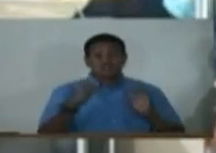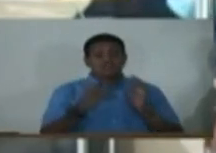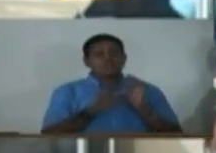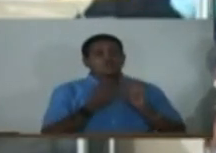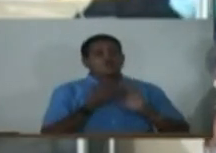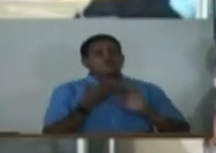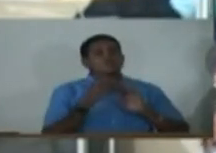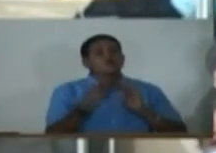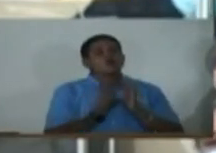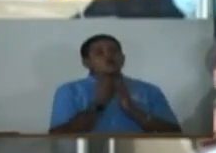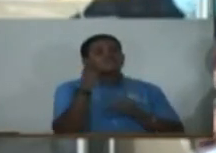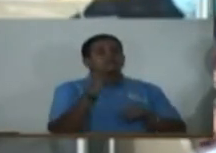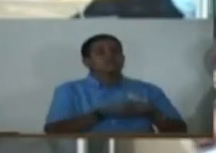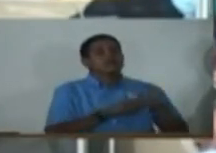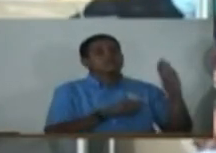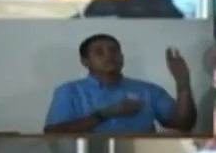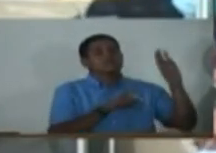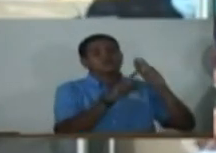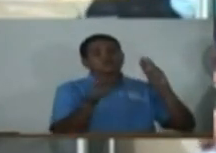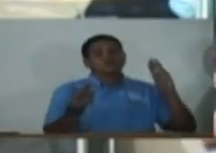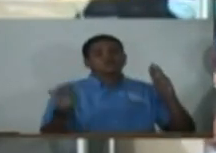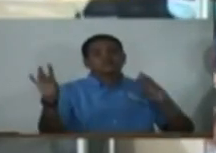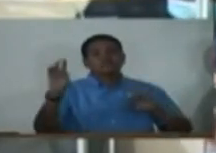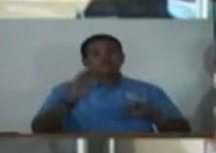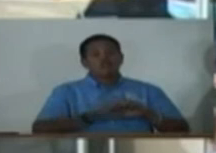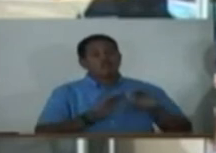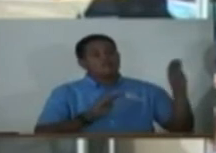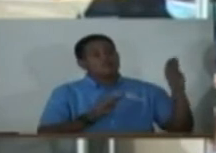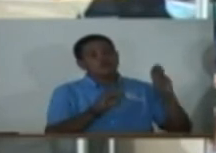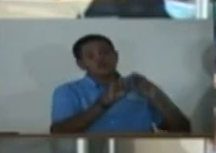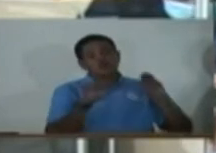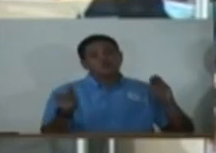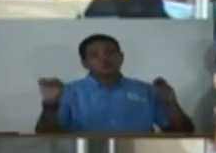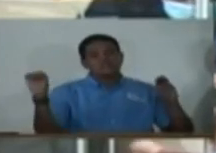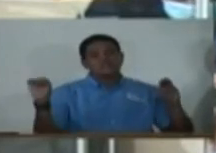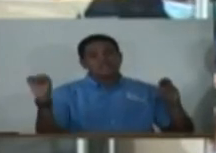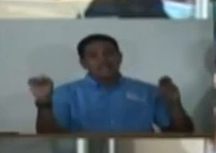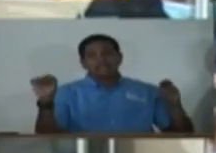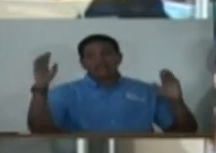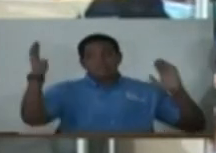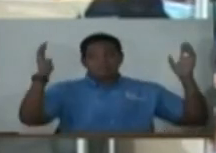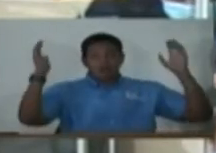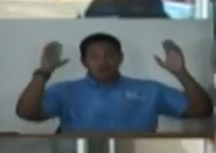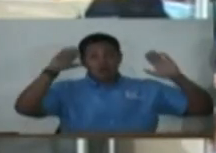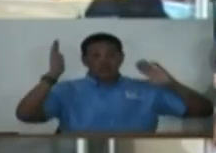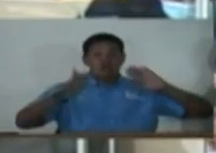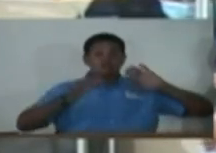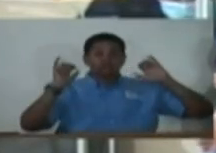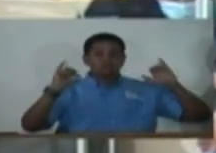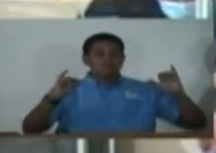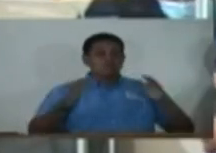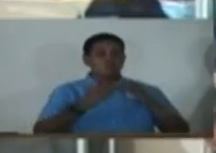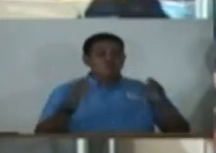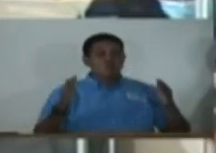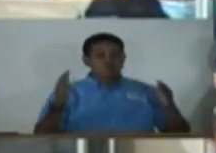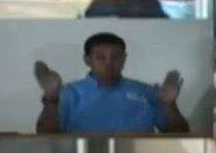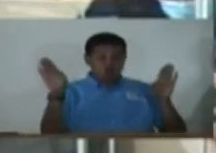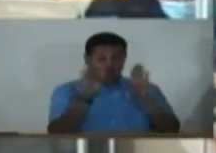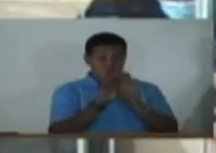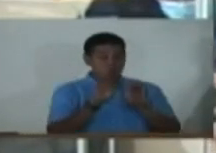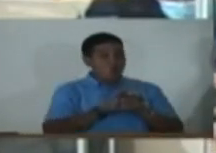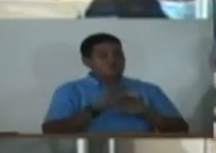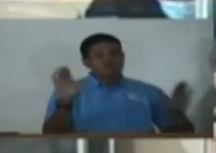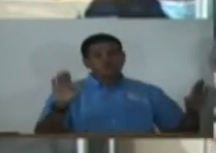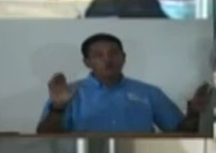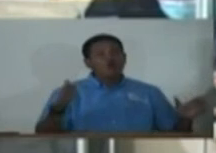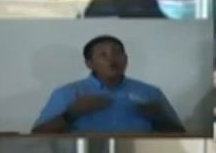a.m. to 7 p.m. on Mondays through Saturdays. Markets will remain closed